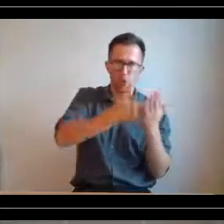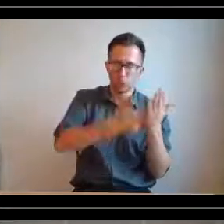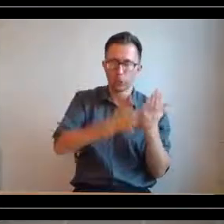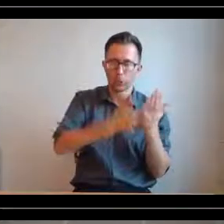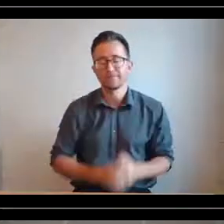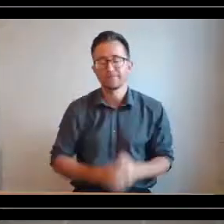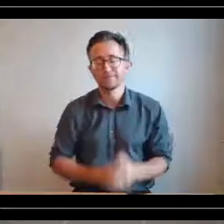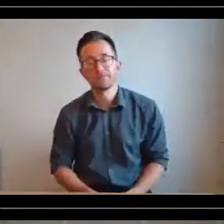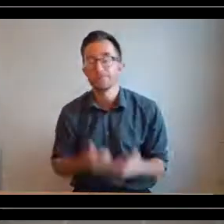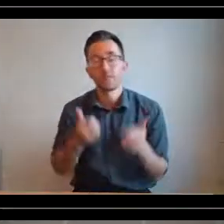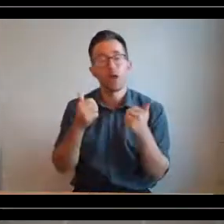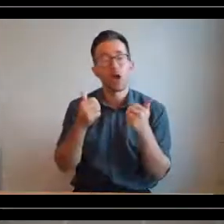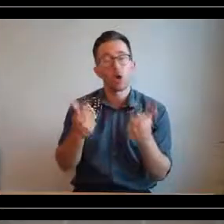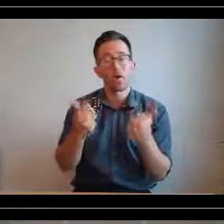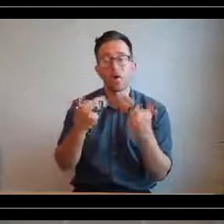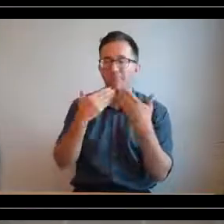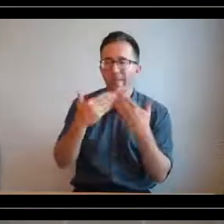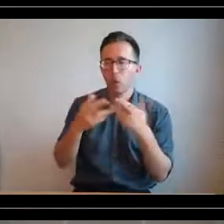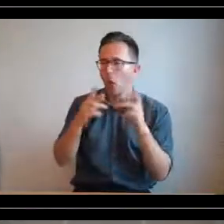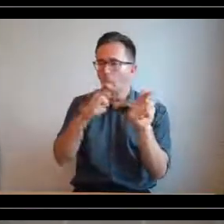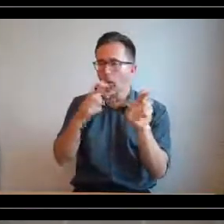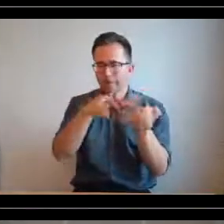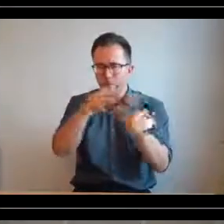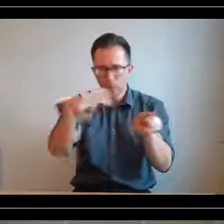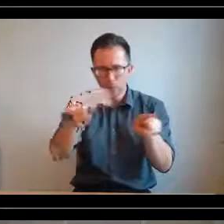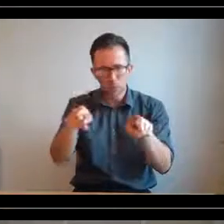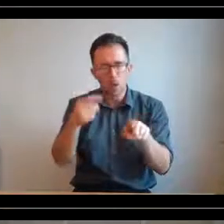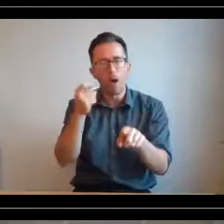Okay, hopefully that's helpful. Thank you very much, Gary.